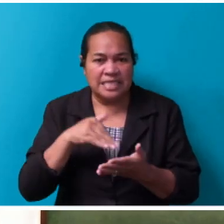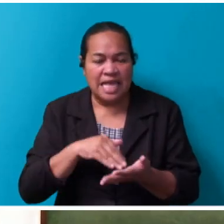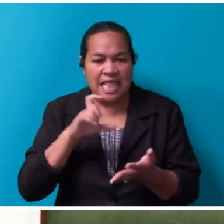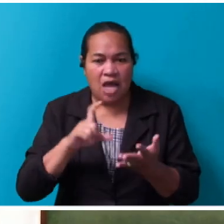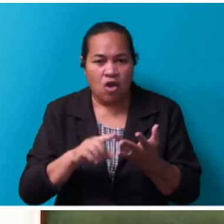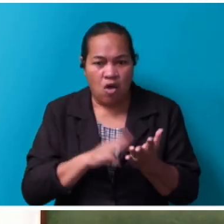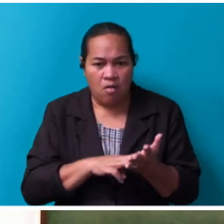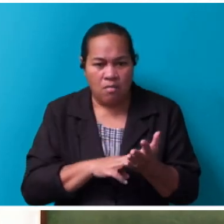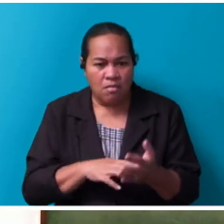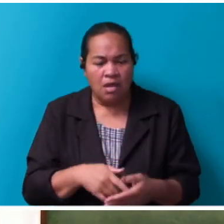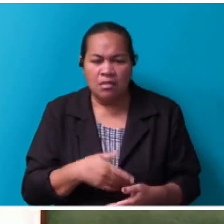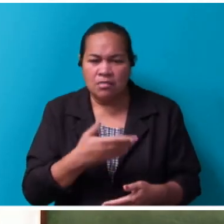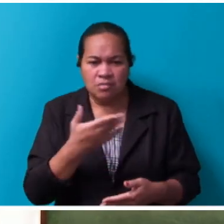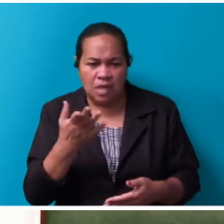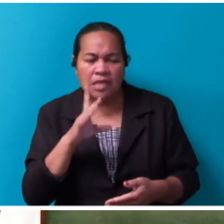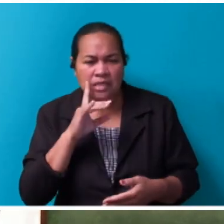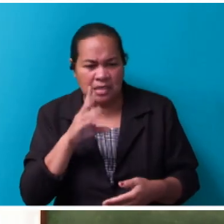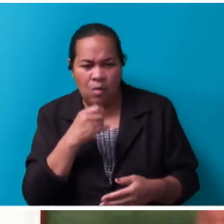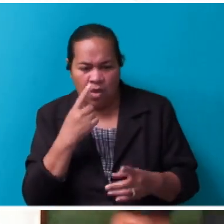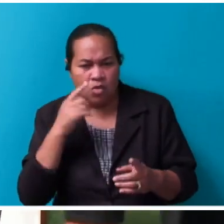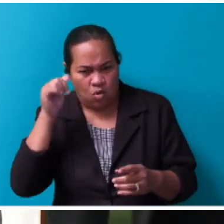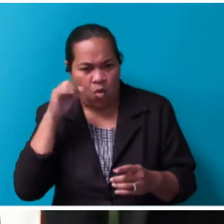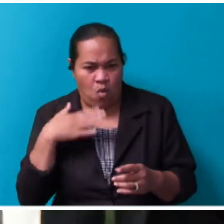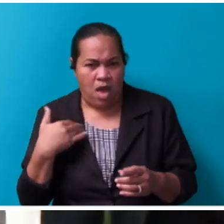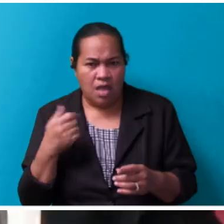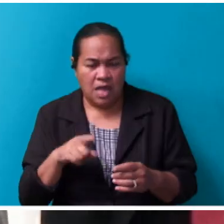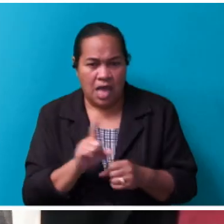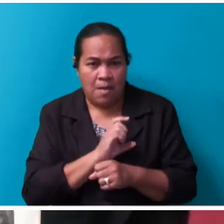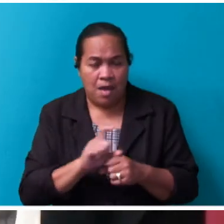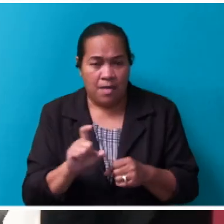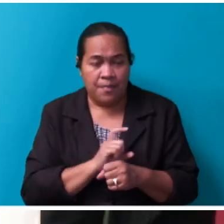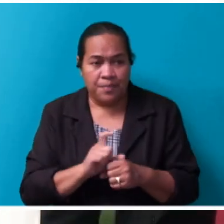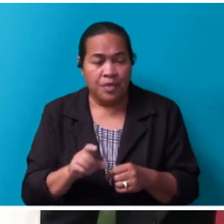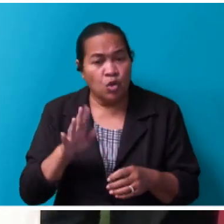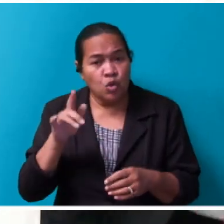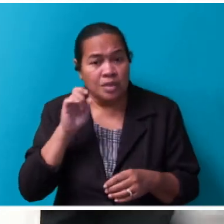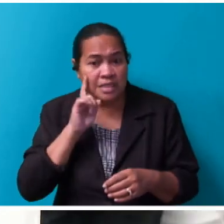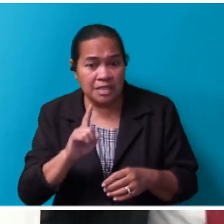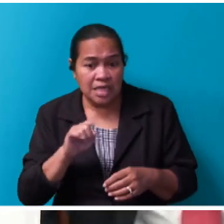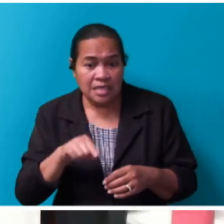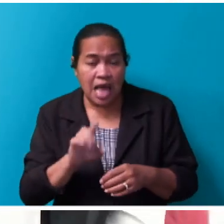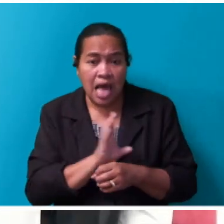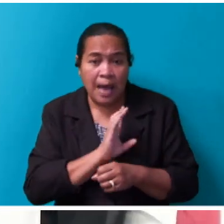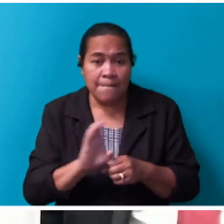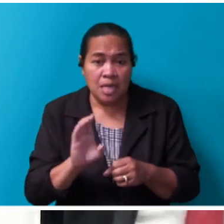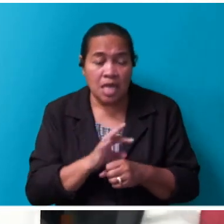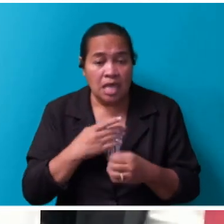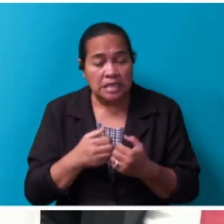Koya will know this company well. You will notice, Honourable Speaker, that they have